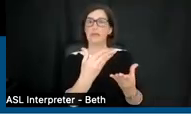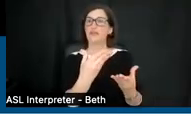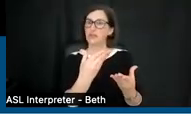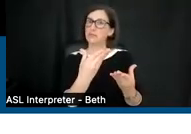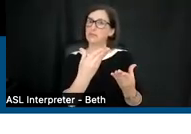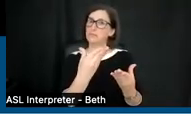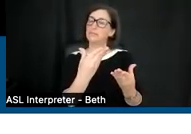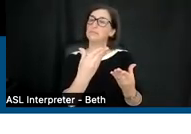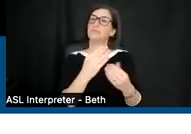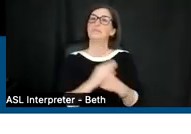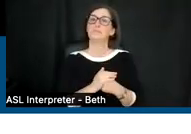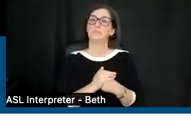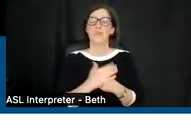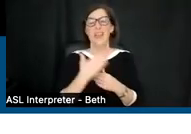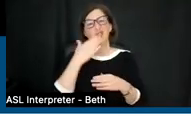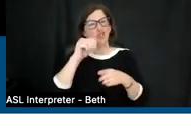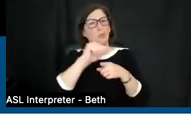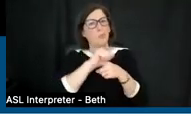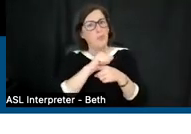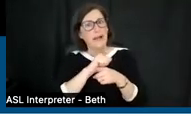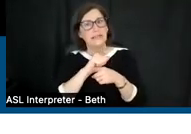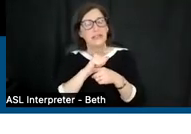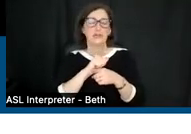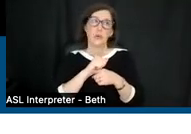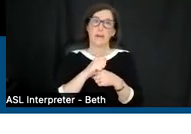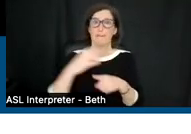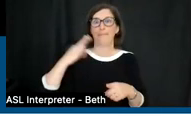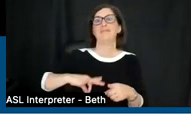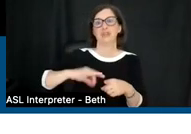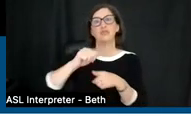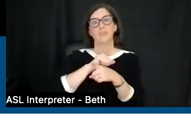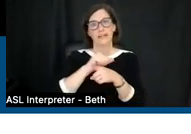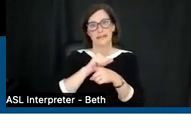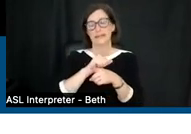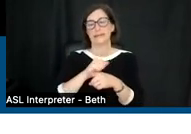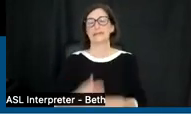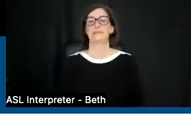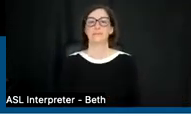and good practices or promising practices.